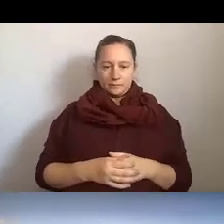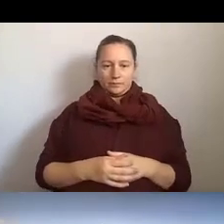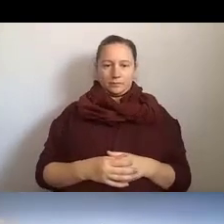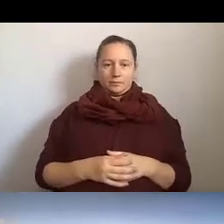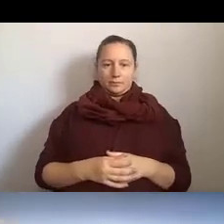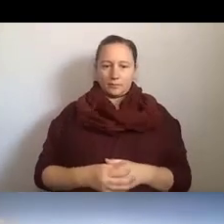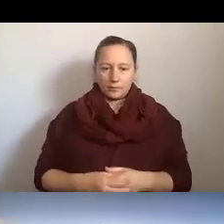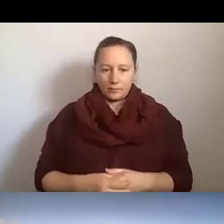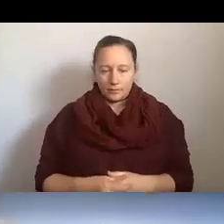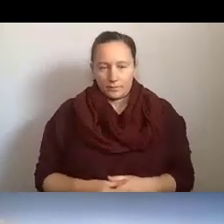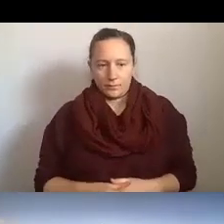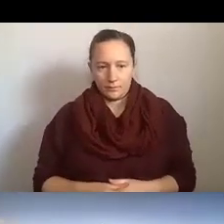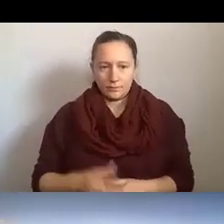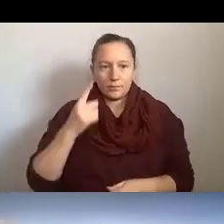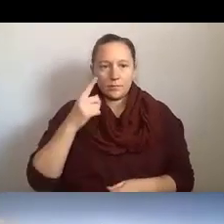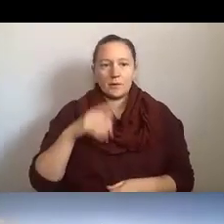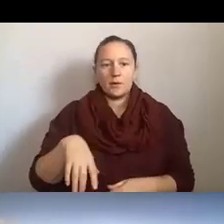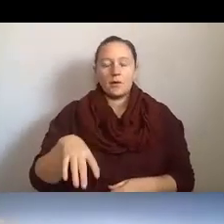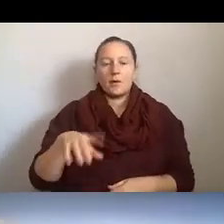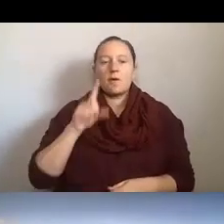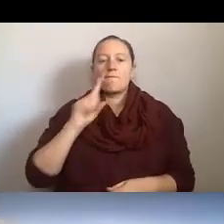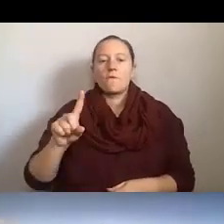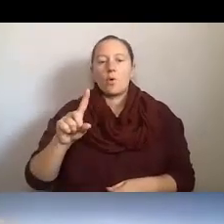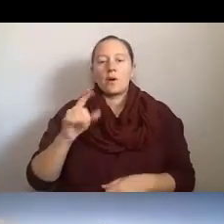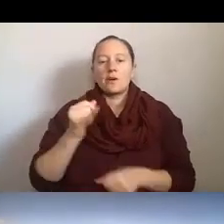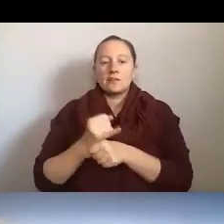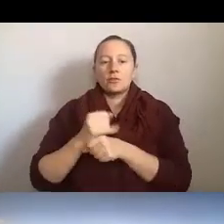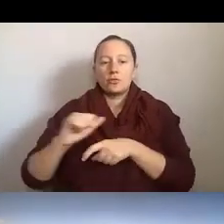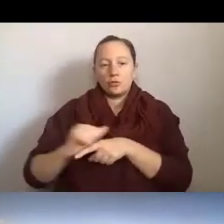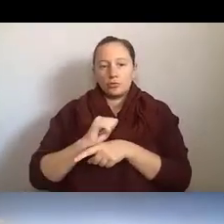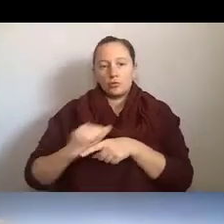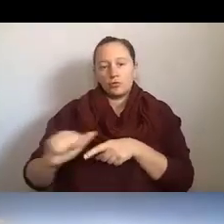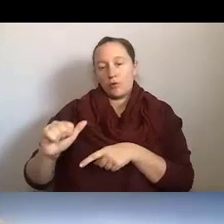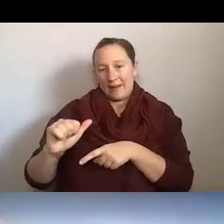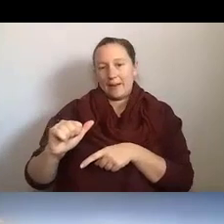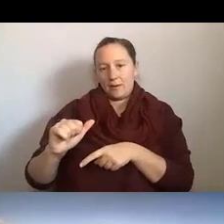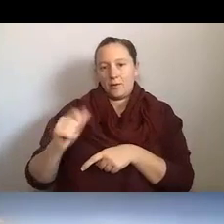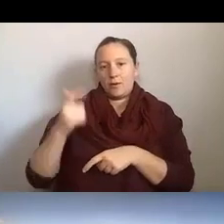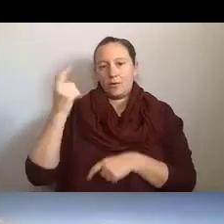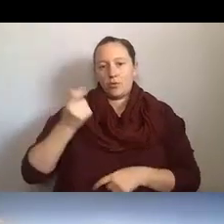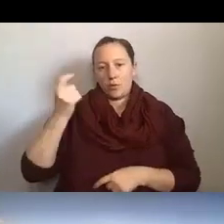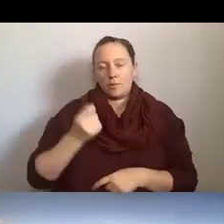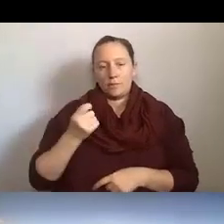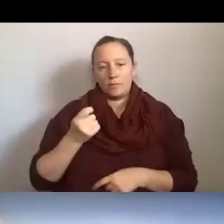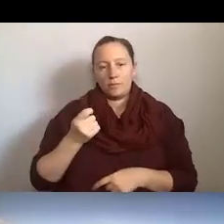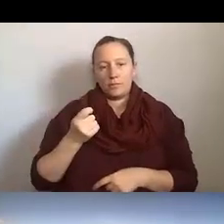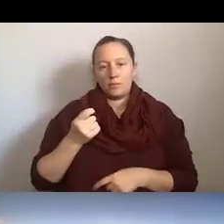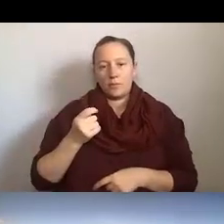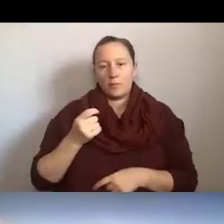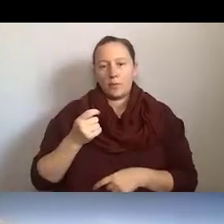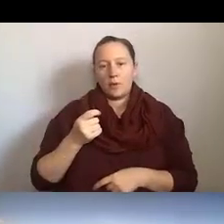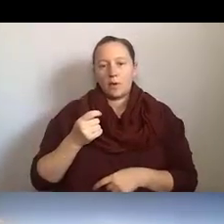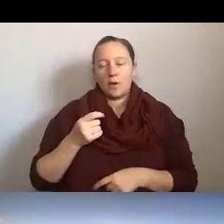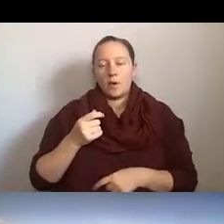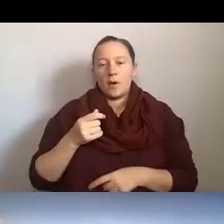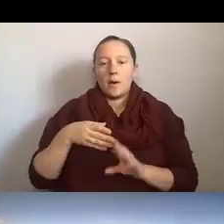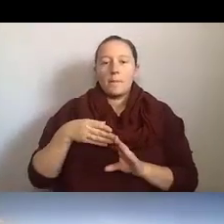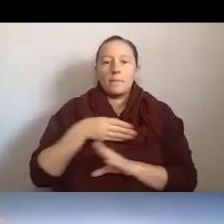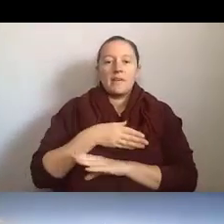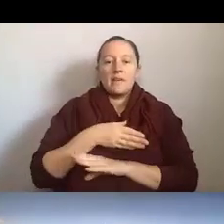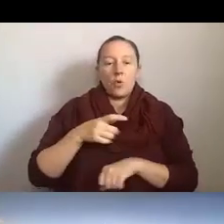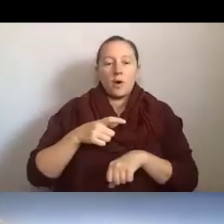if you're going to change the institution, or if there's going to be a change to the proposed area of research that has already been